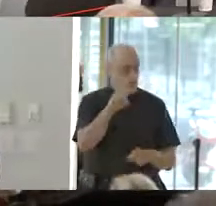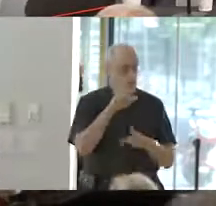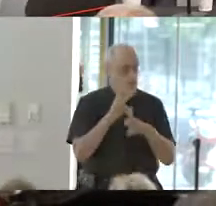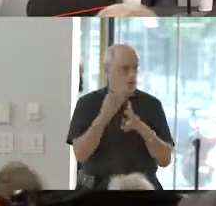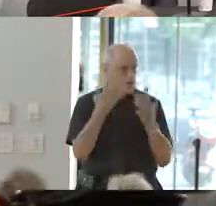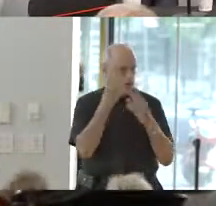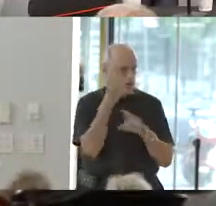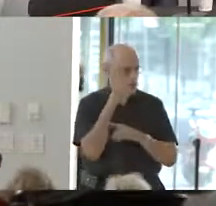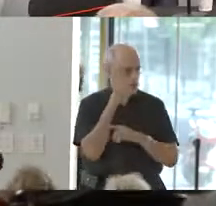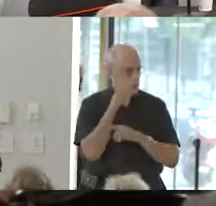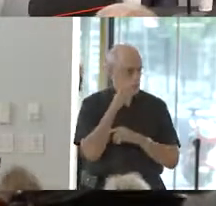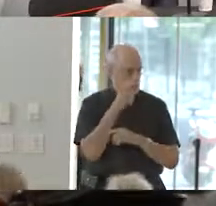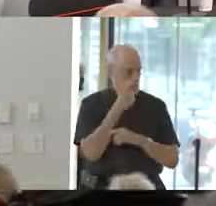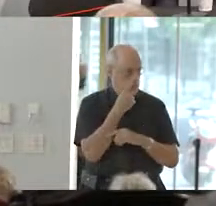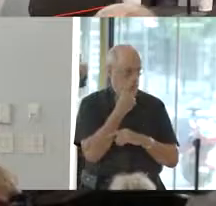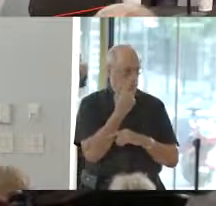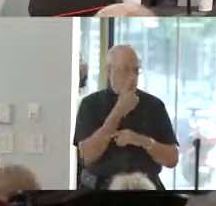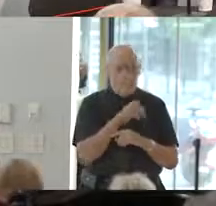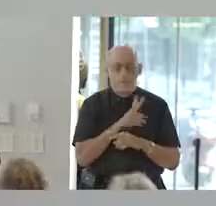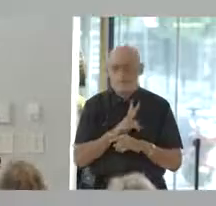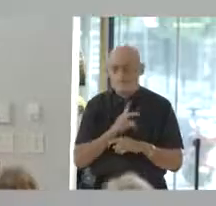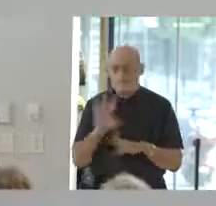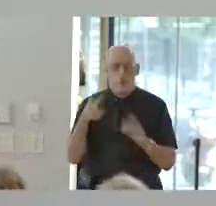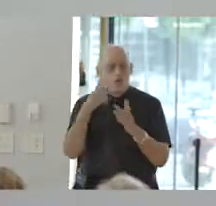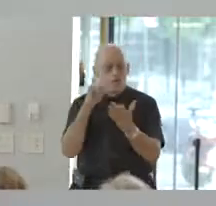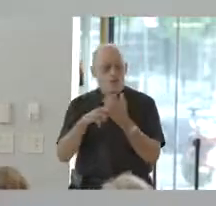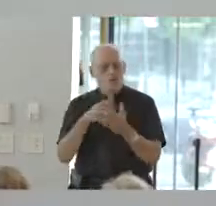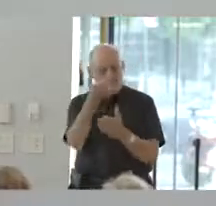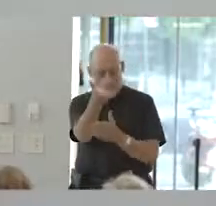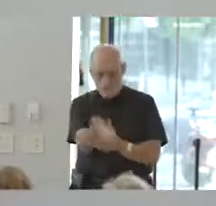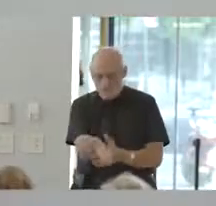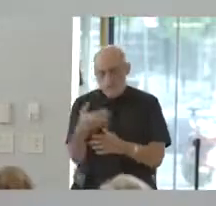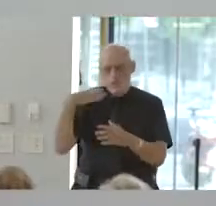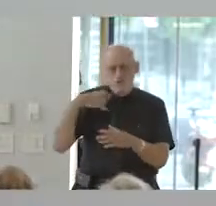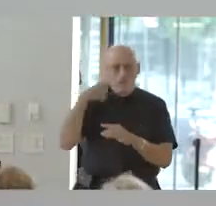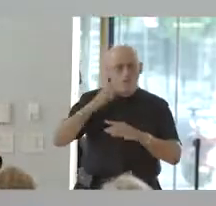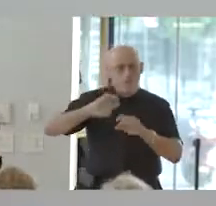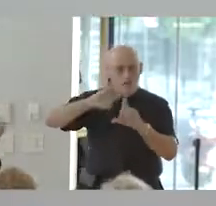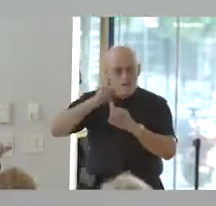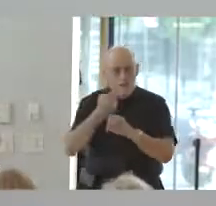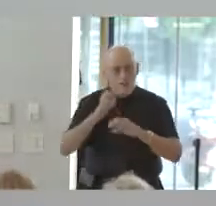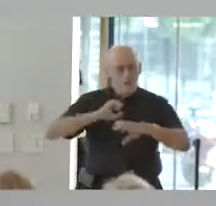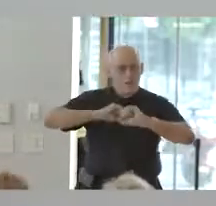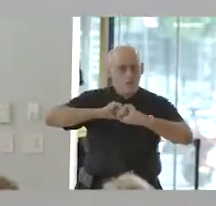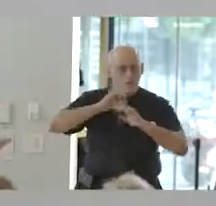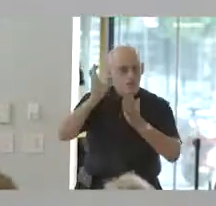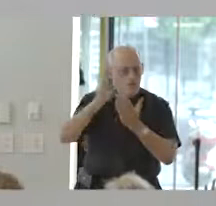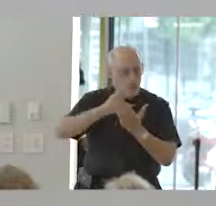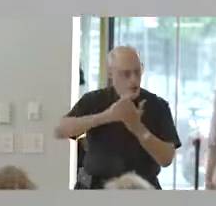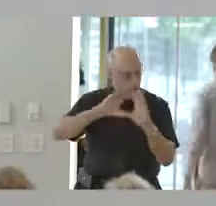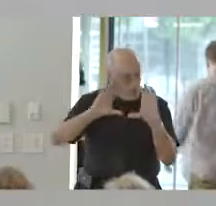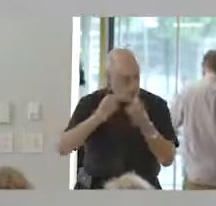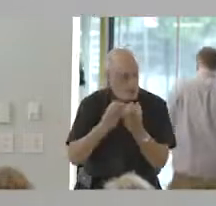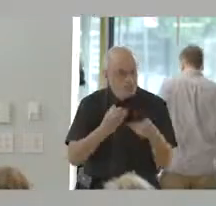Thank you, Tammy. And also just like to recognize Alice Blank, who's chair of the Environmental Protection Committee, and Justine Kucha, who is chair